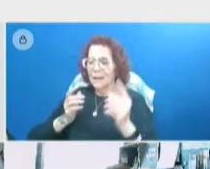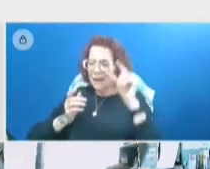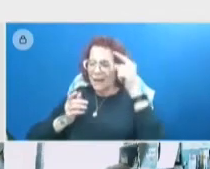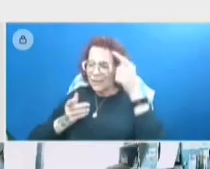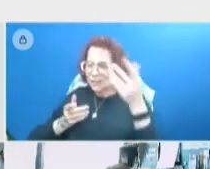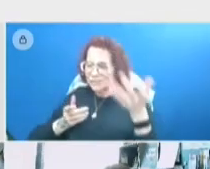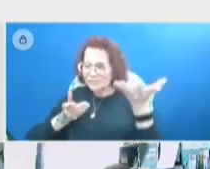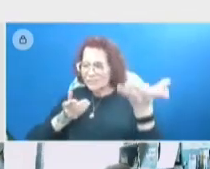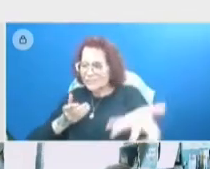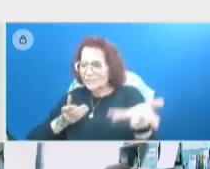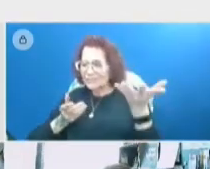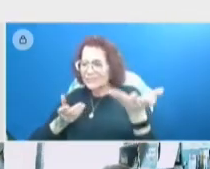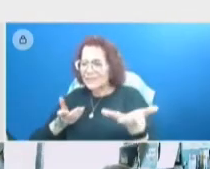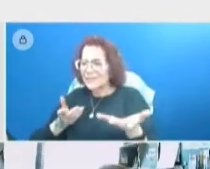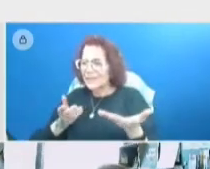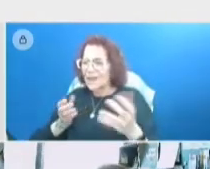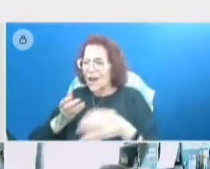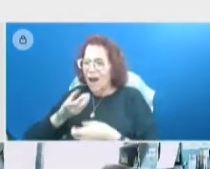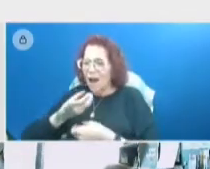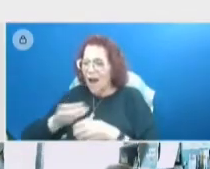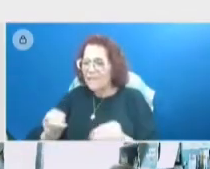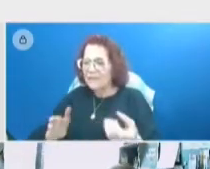vacancy.